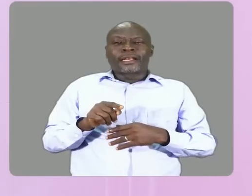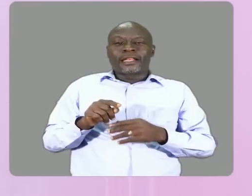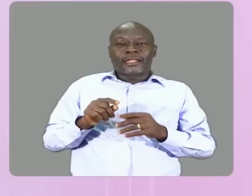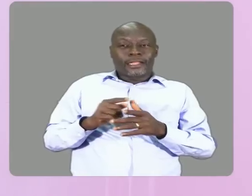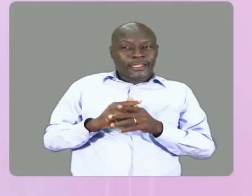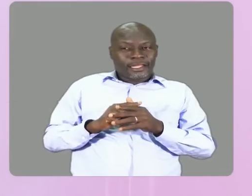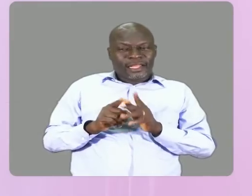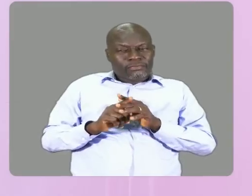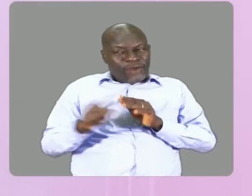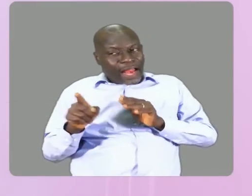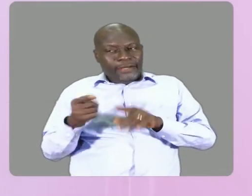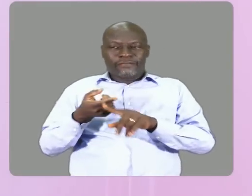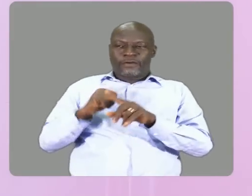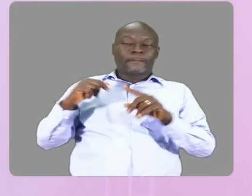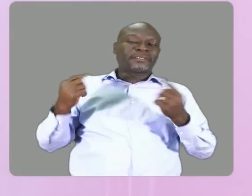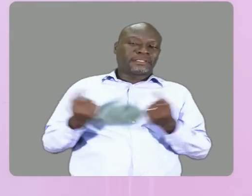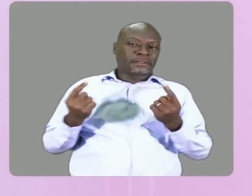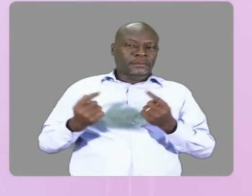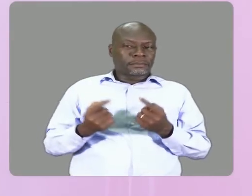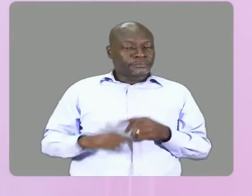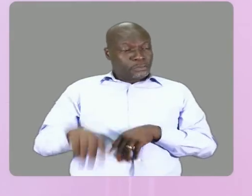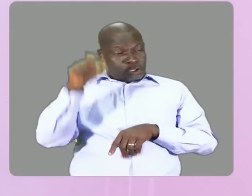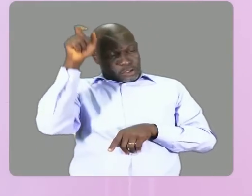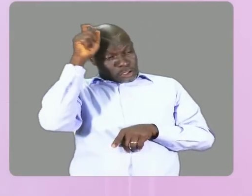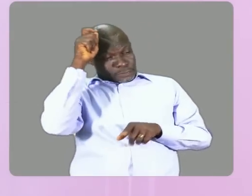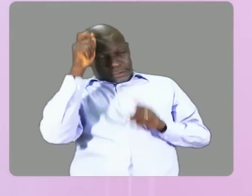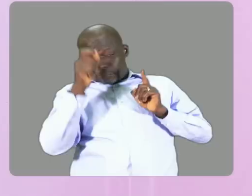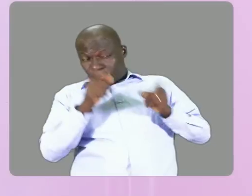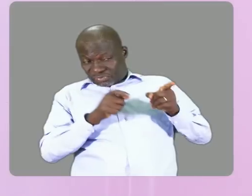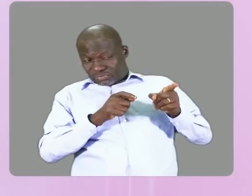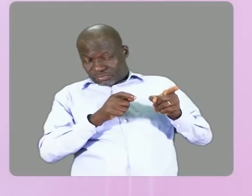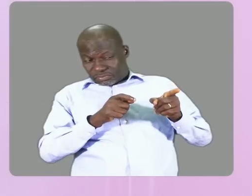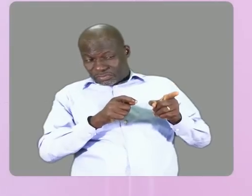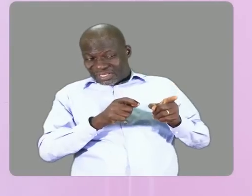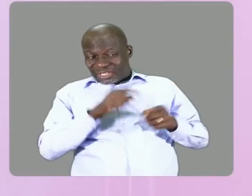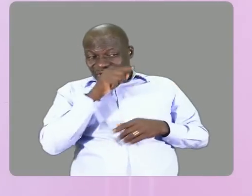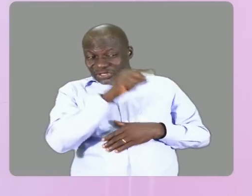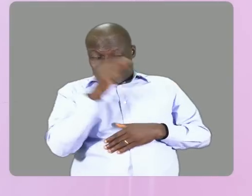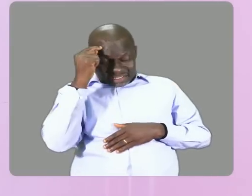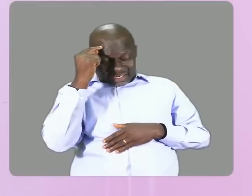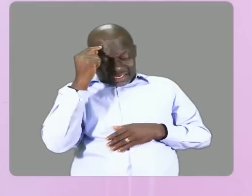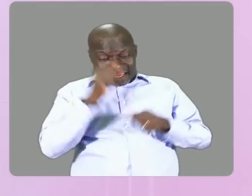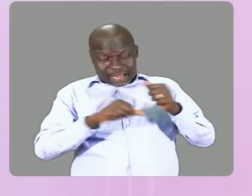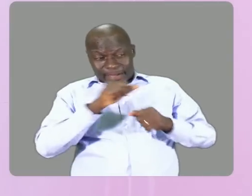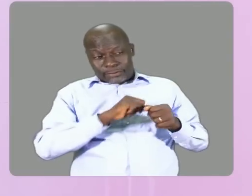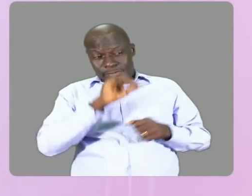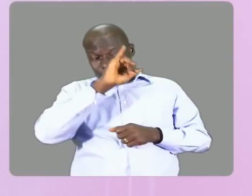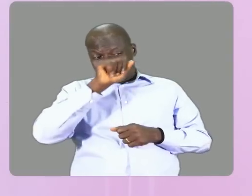odwane bone obonsam wono no o sese wo dwendwene Job